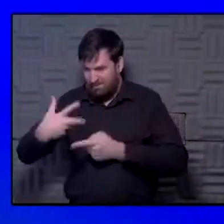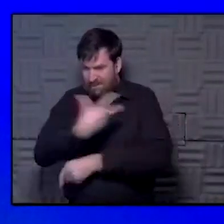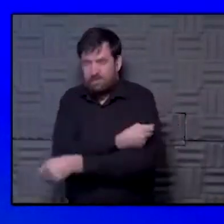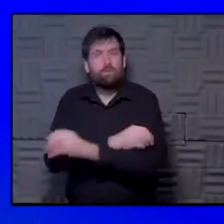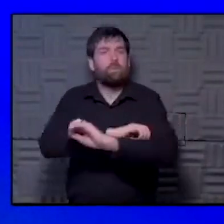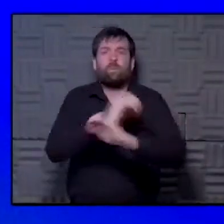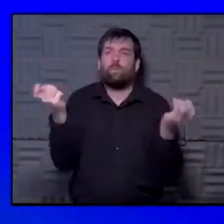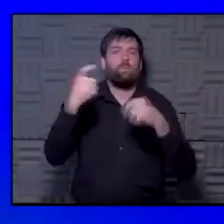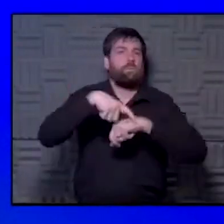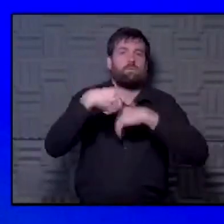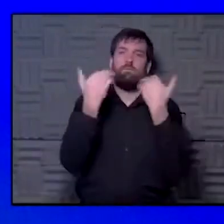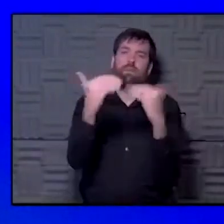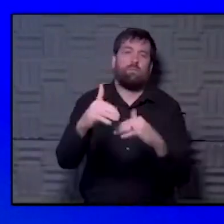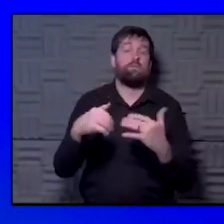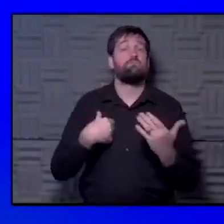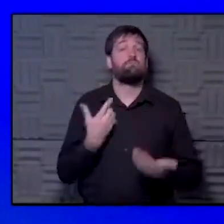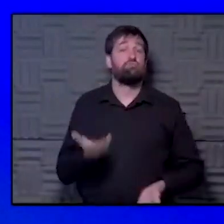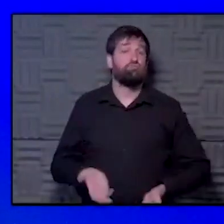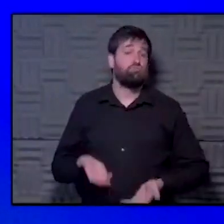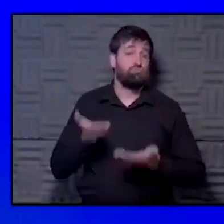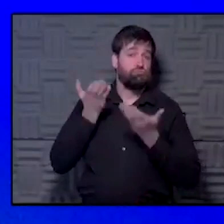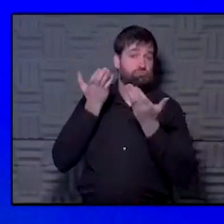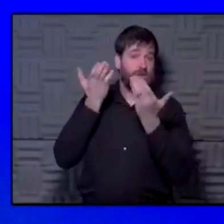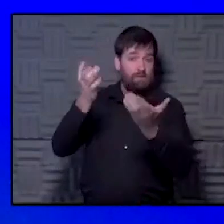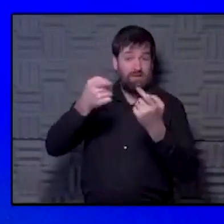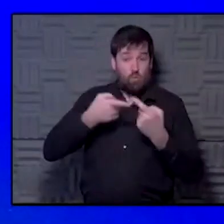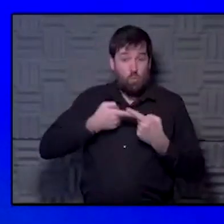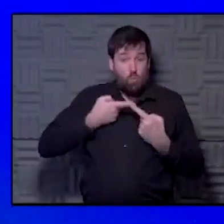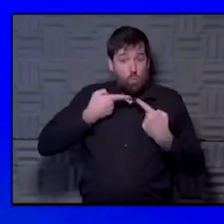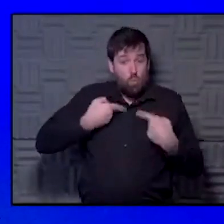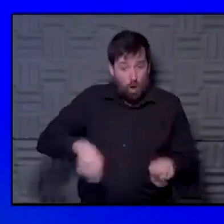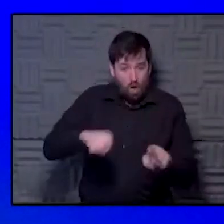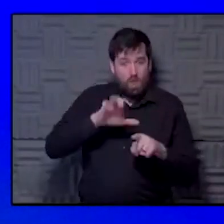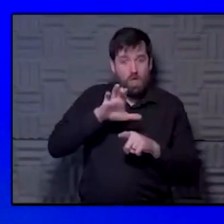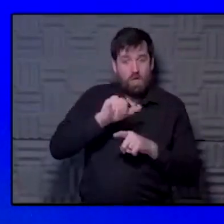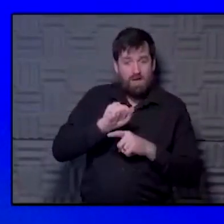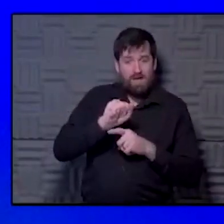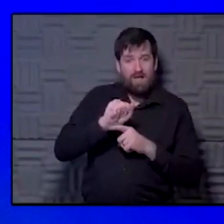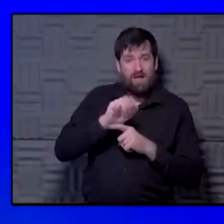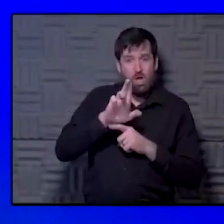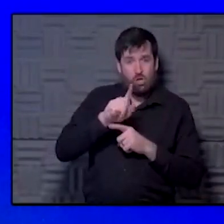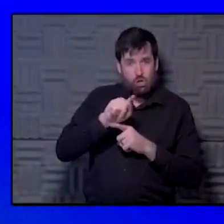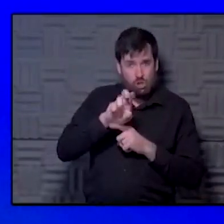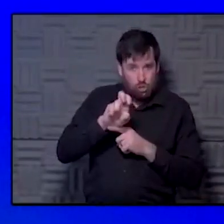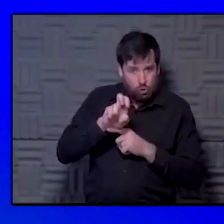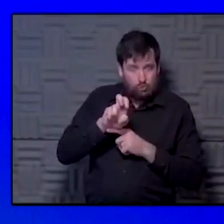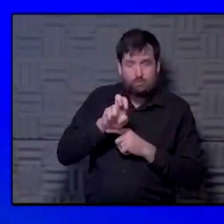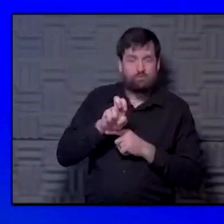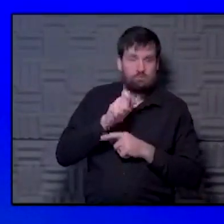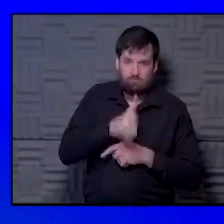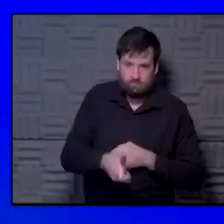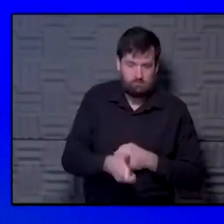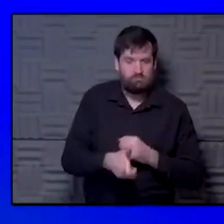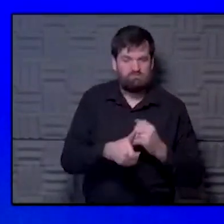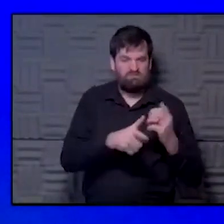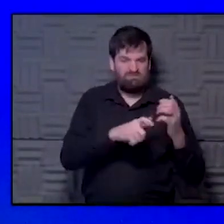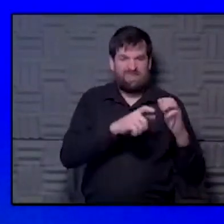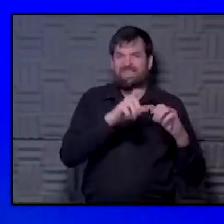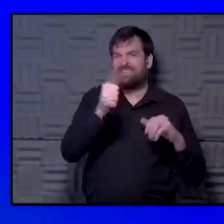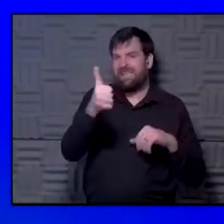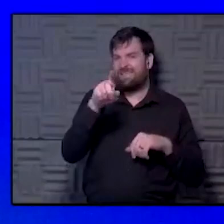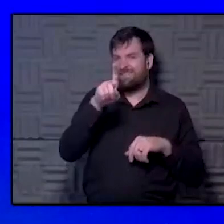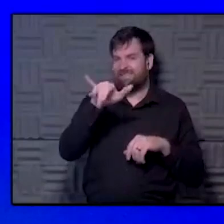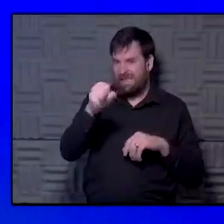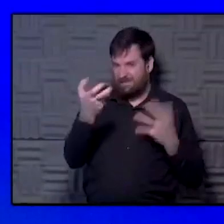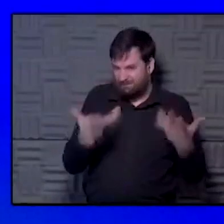We do recommend that you don't get the vaccine while you're acutely ill, so you really have to be outside of that 10-day isolation period. Initially,